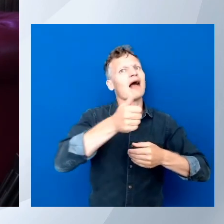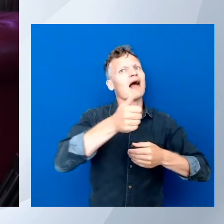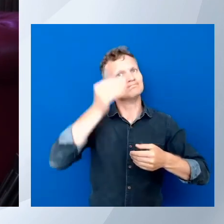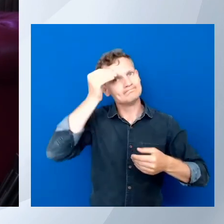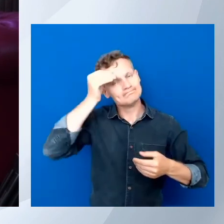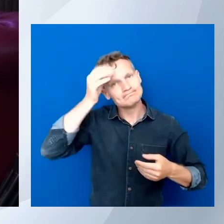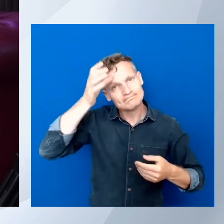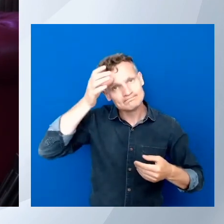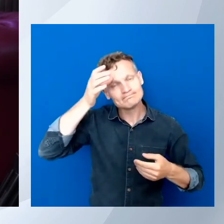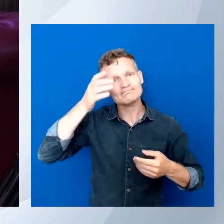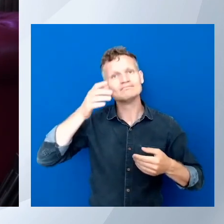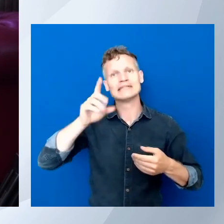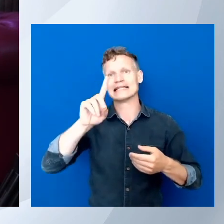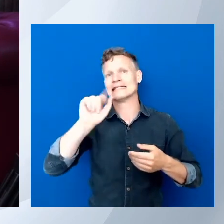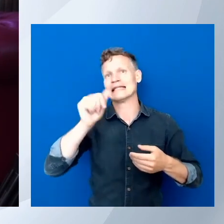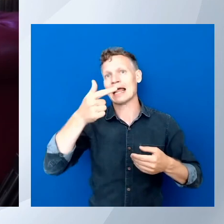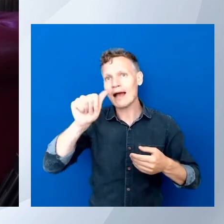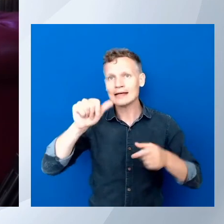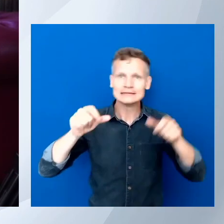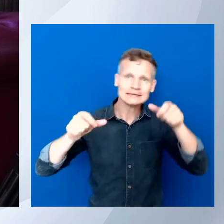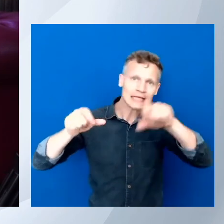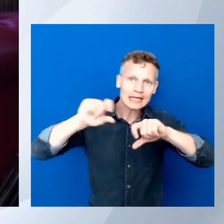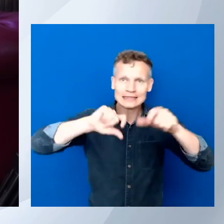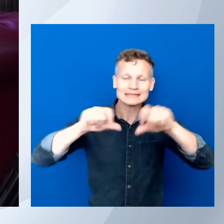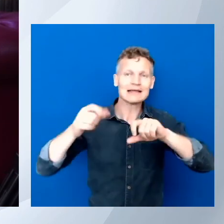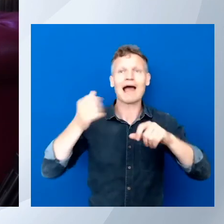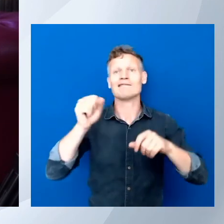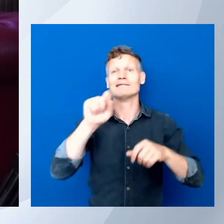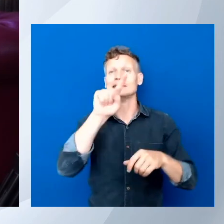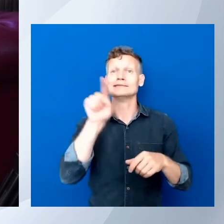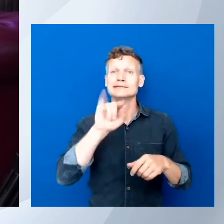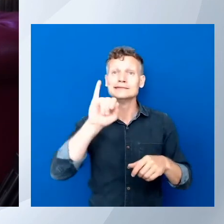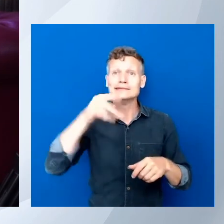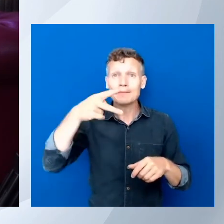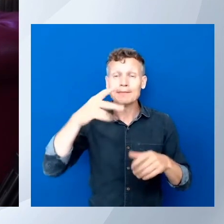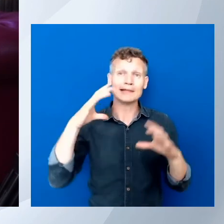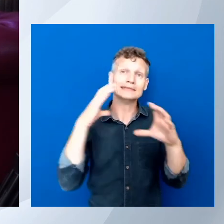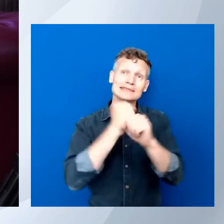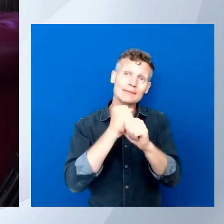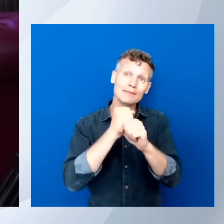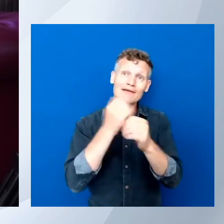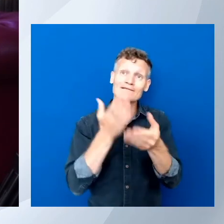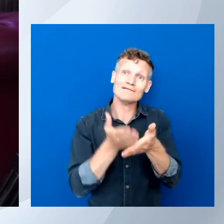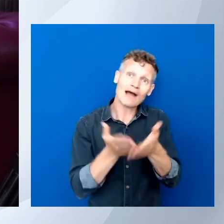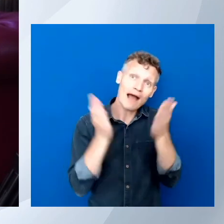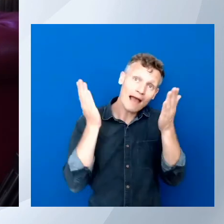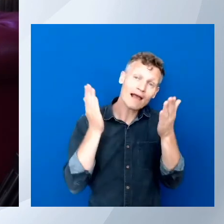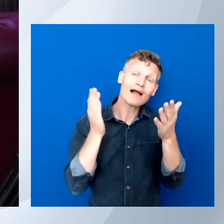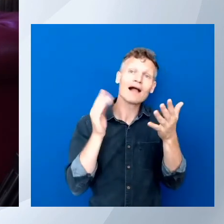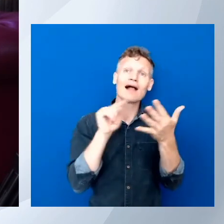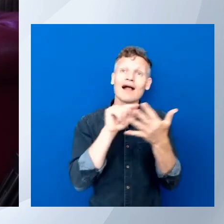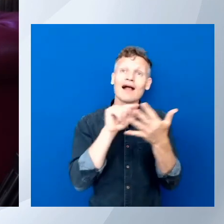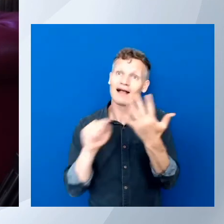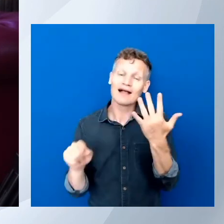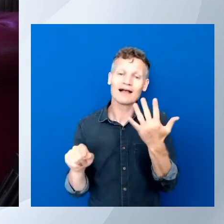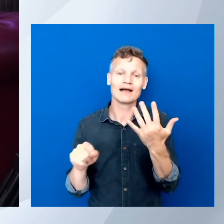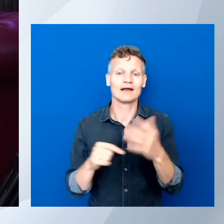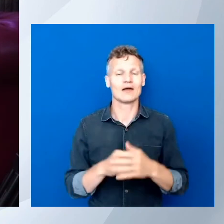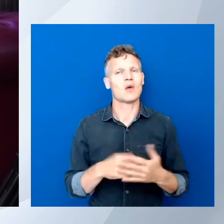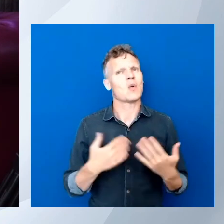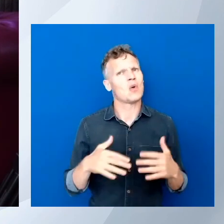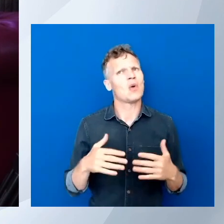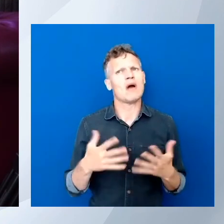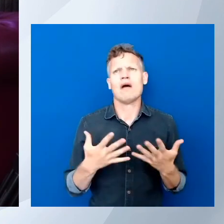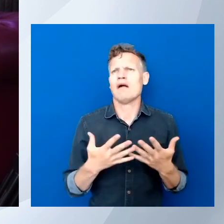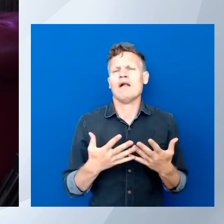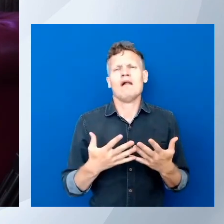with the model and some log file that maybe contains some metrics. That's actually not a way to go about this. So there's a